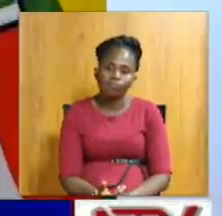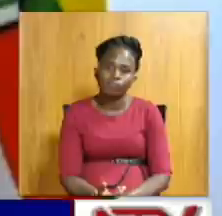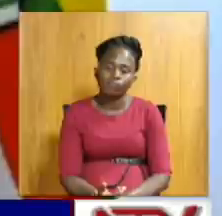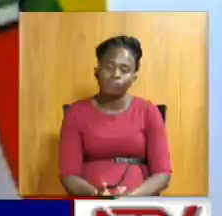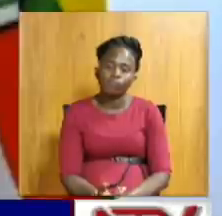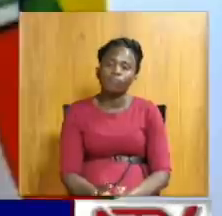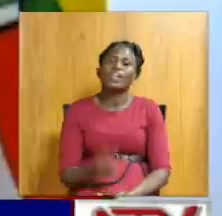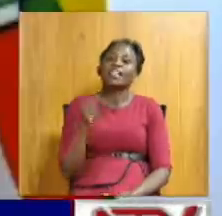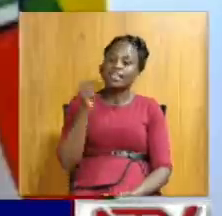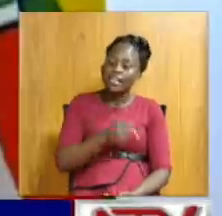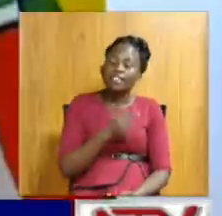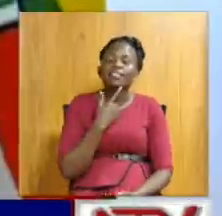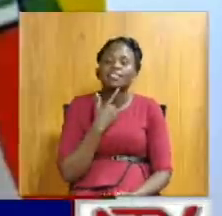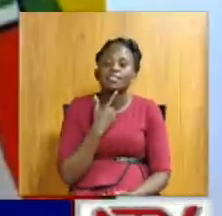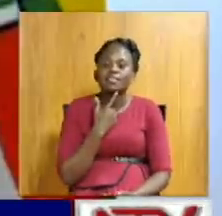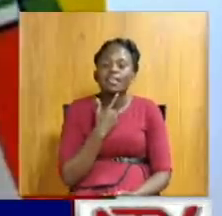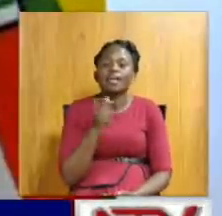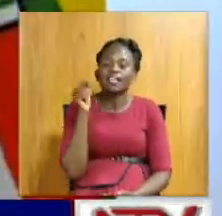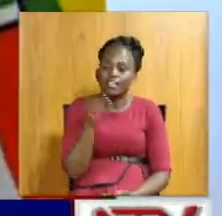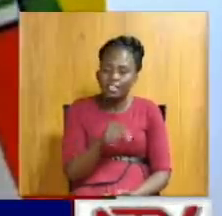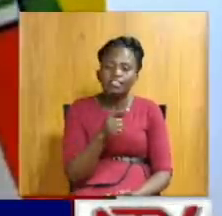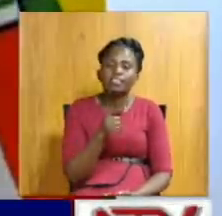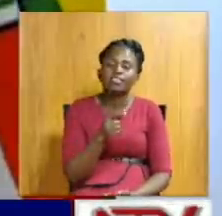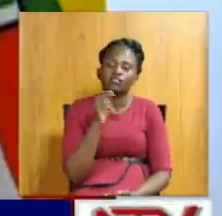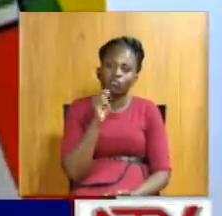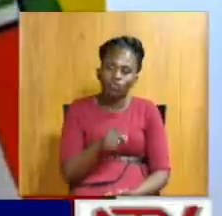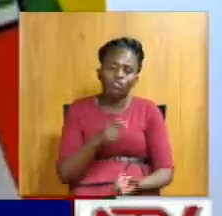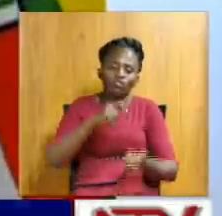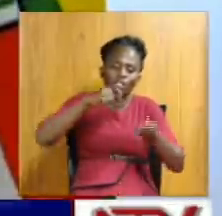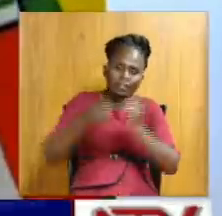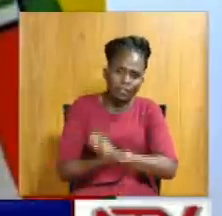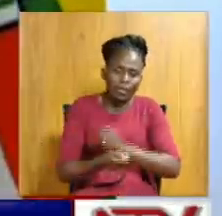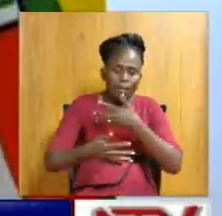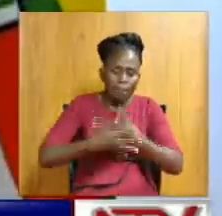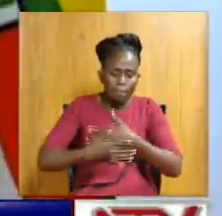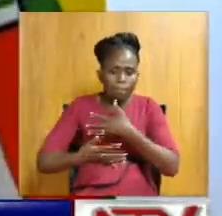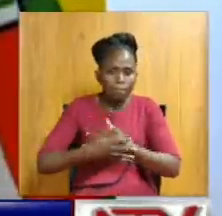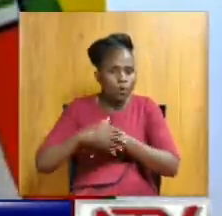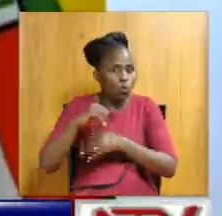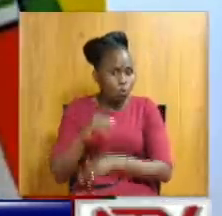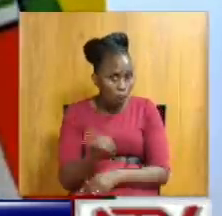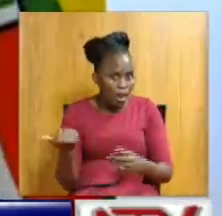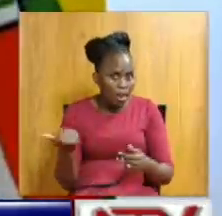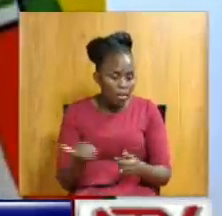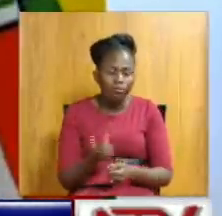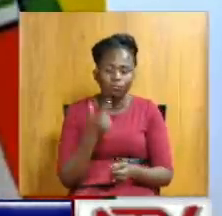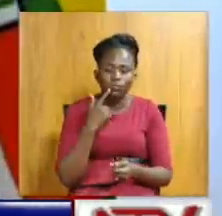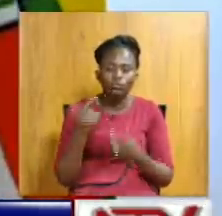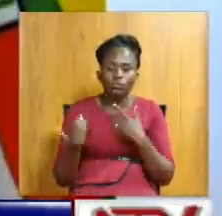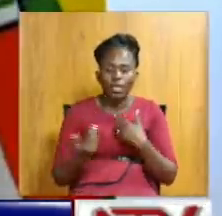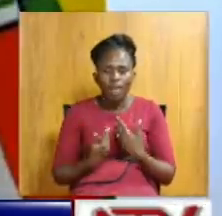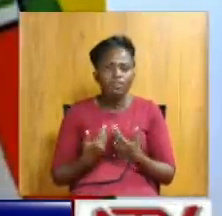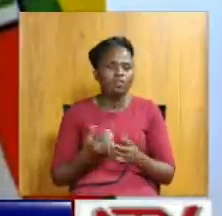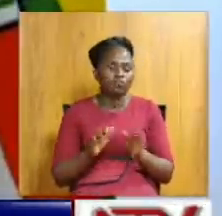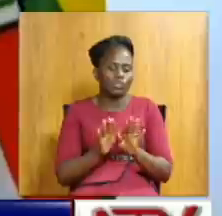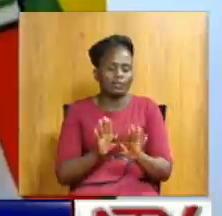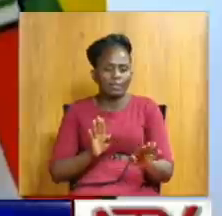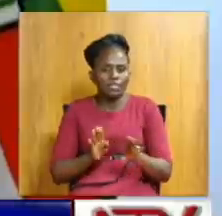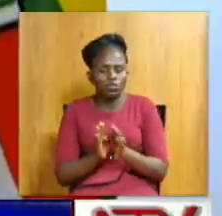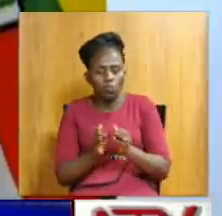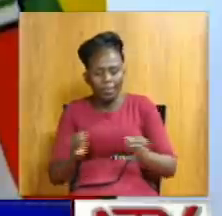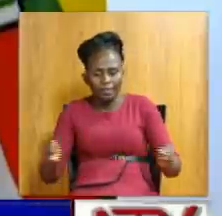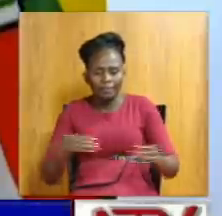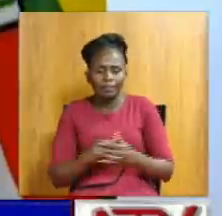this need for modernization in production methods, good seedlings, spacing,